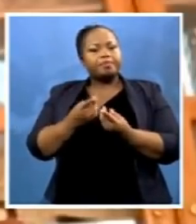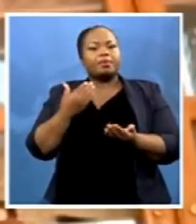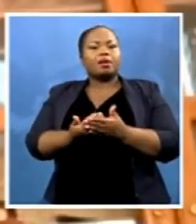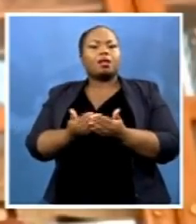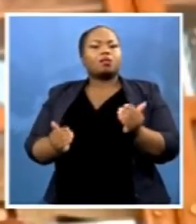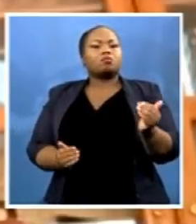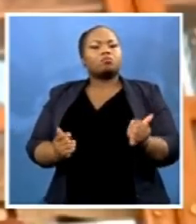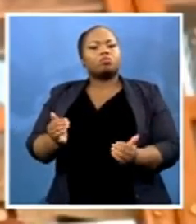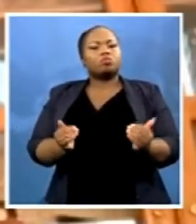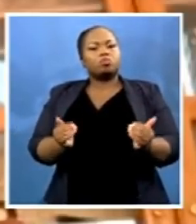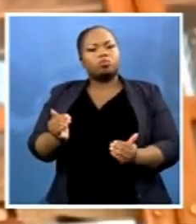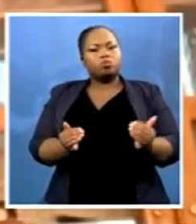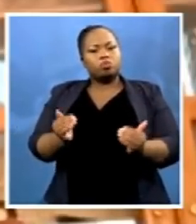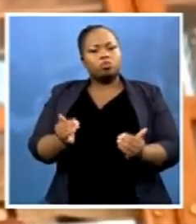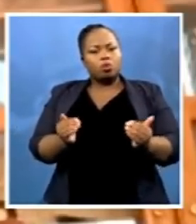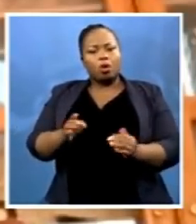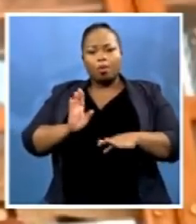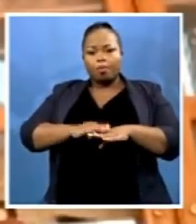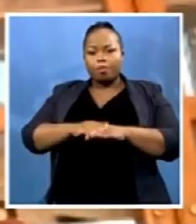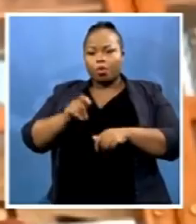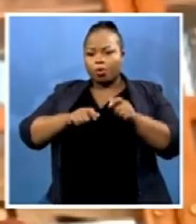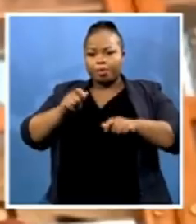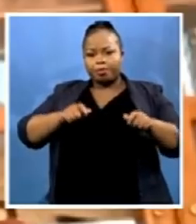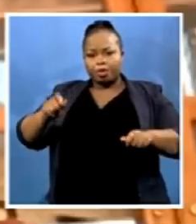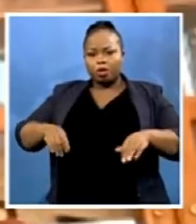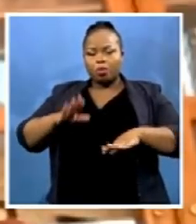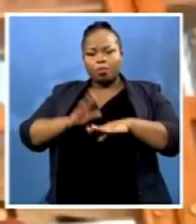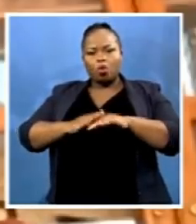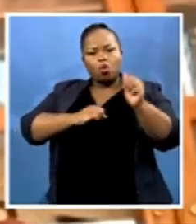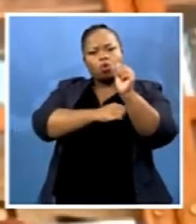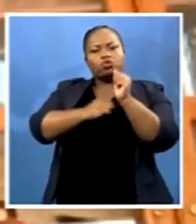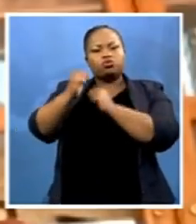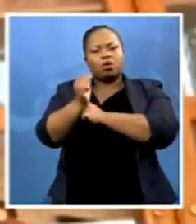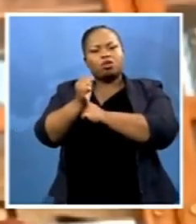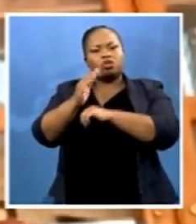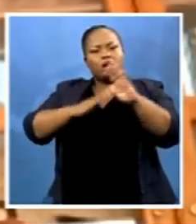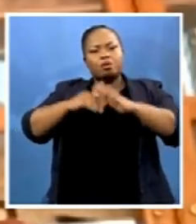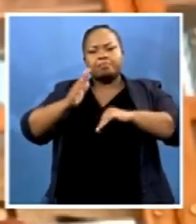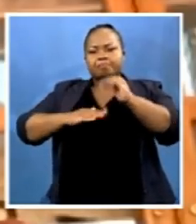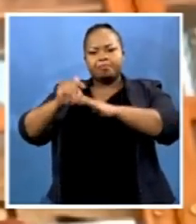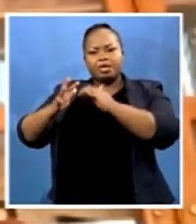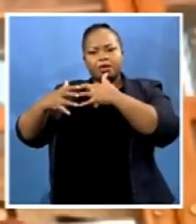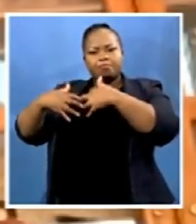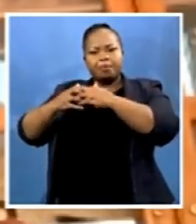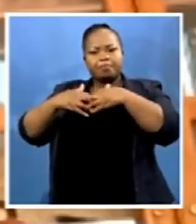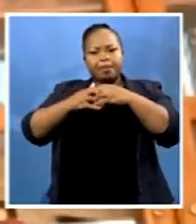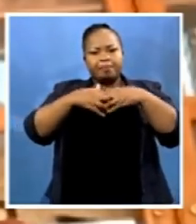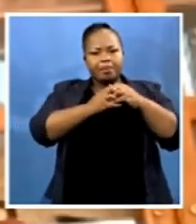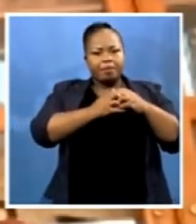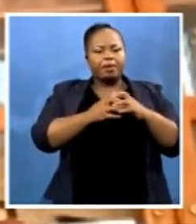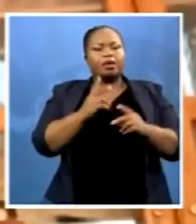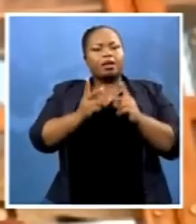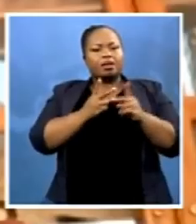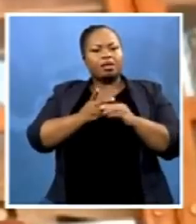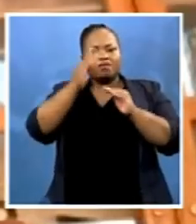resources, additional structures in terms of hospital beds and additional hospitals, like field hospitals, so that